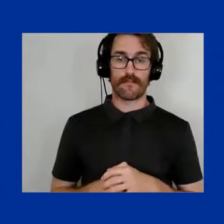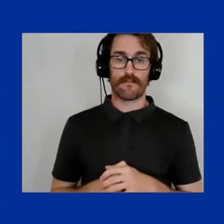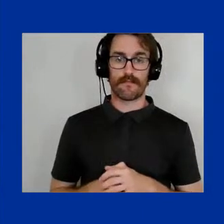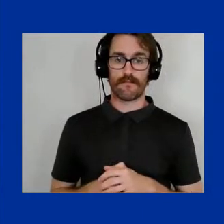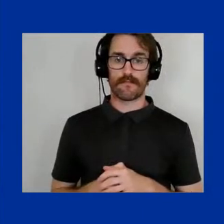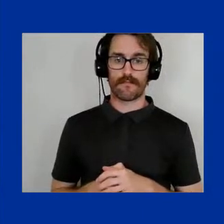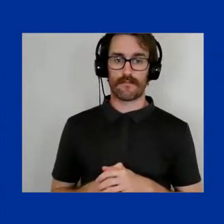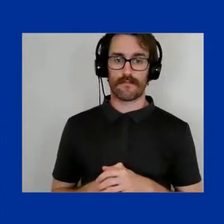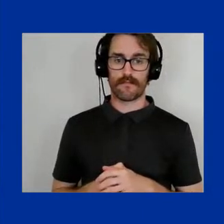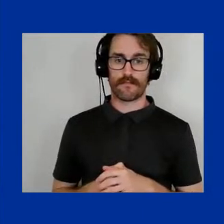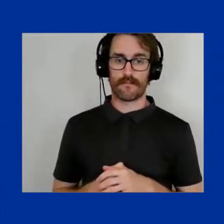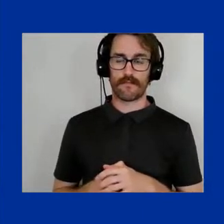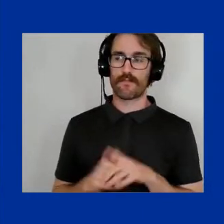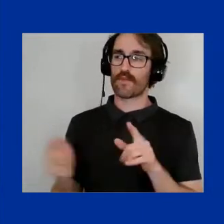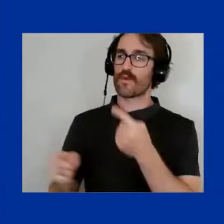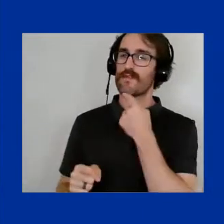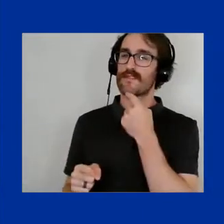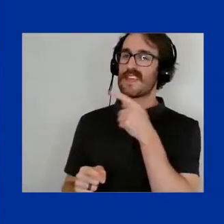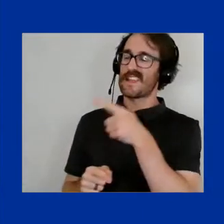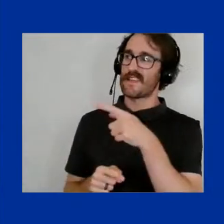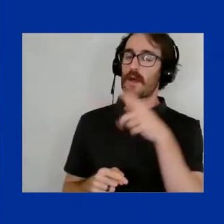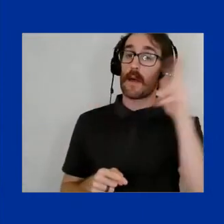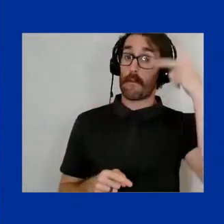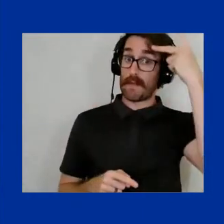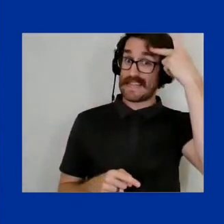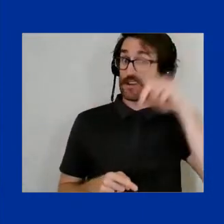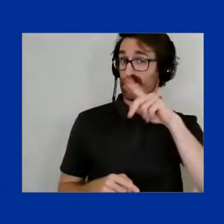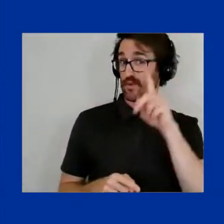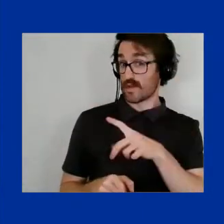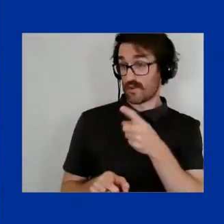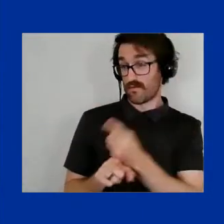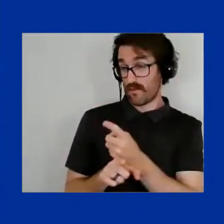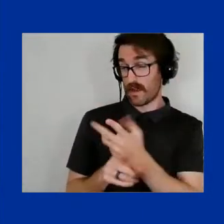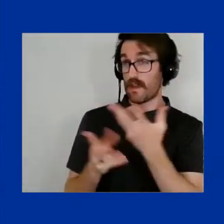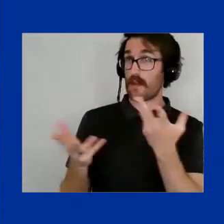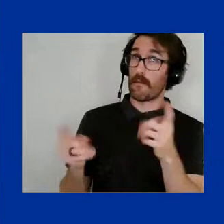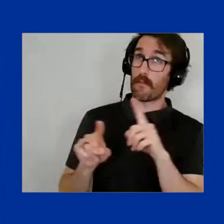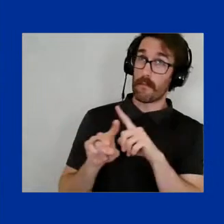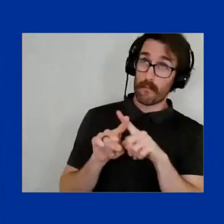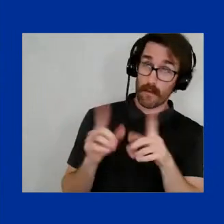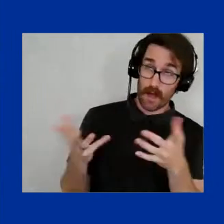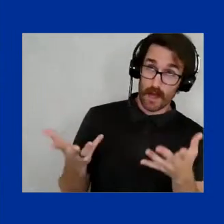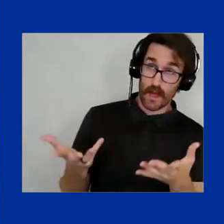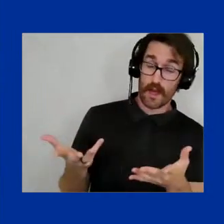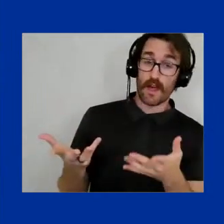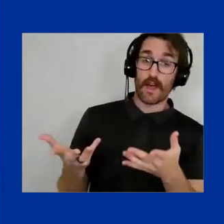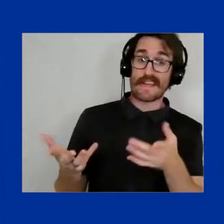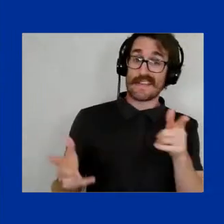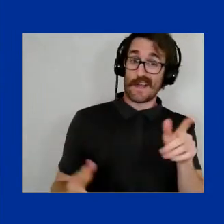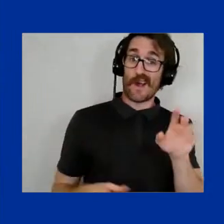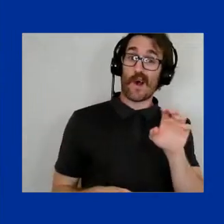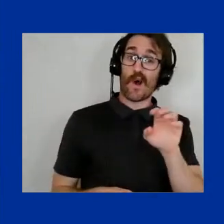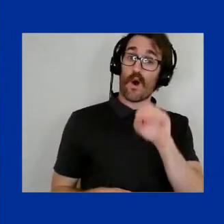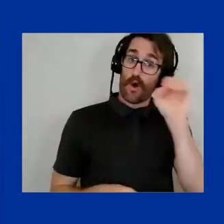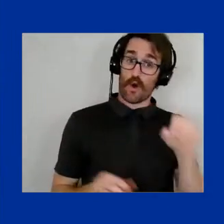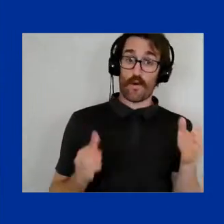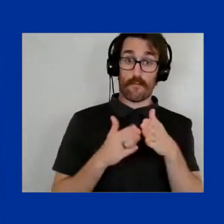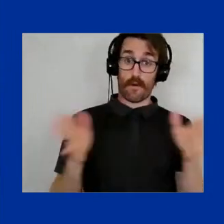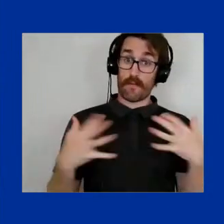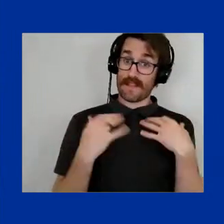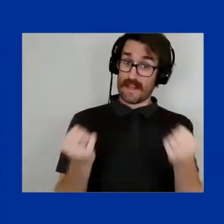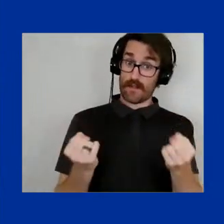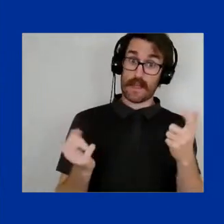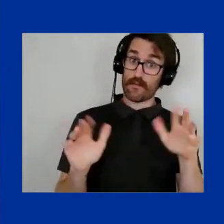You are saying that it is a political question. However, does the Ottawa Public Health recommend